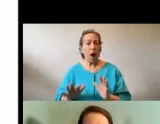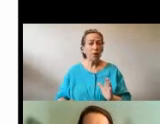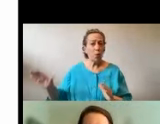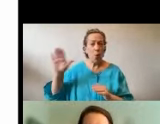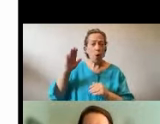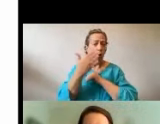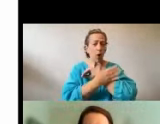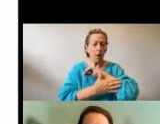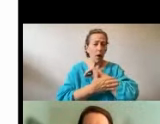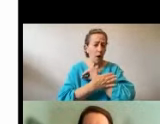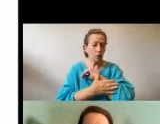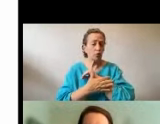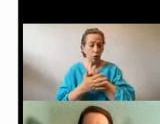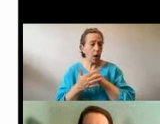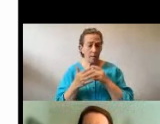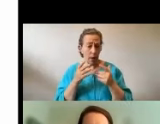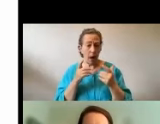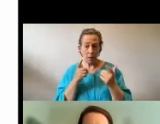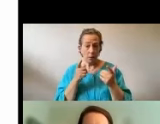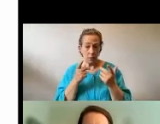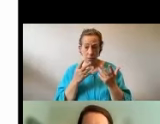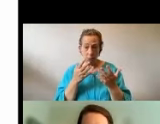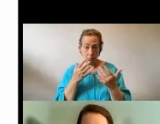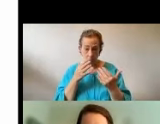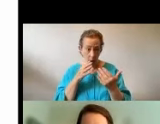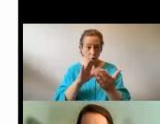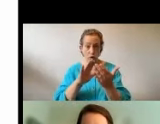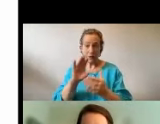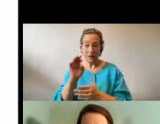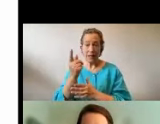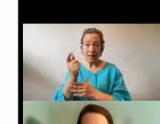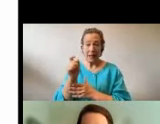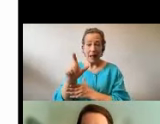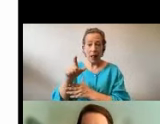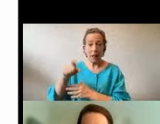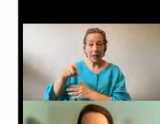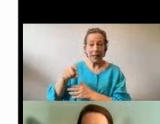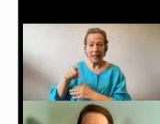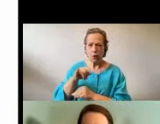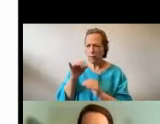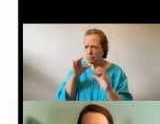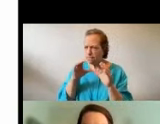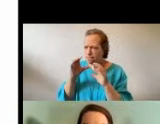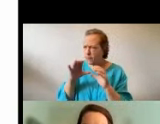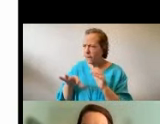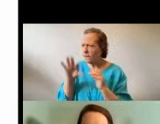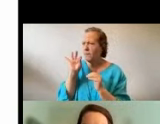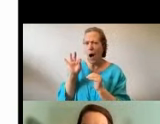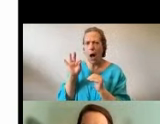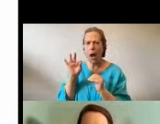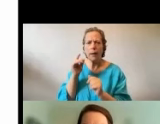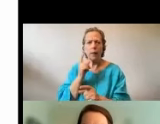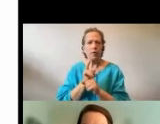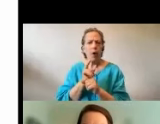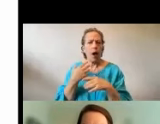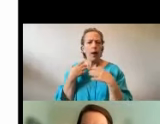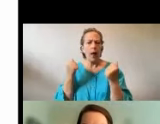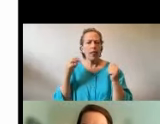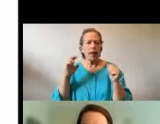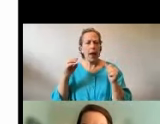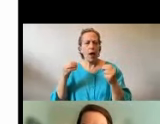these legal needs. And it's just really important to be able to find that healthcare champion to help build a long and